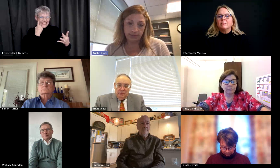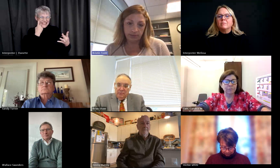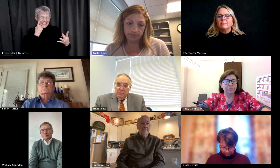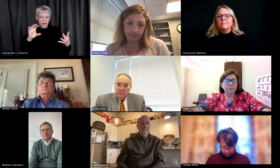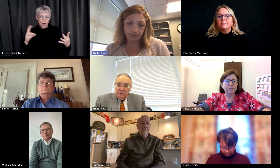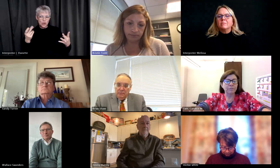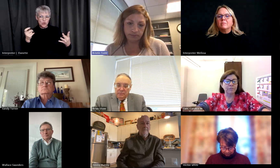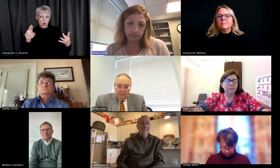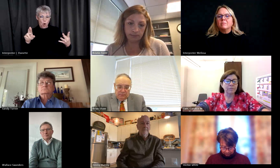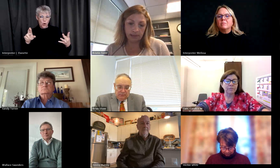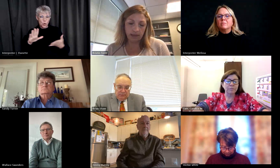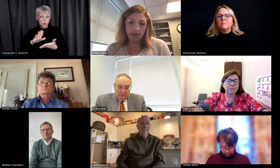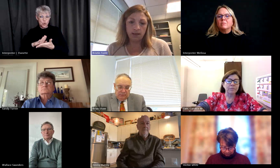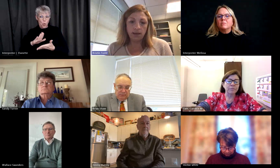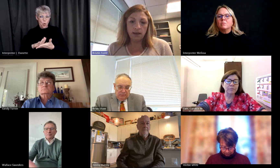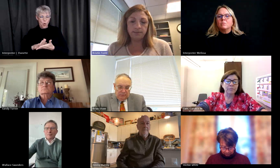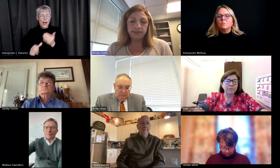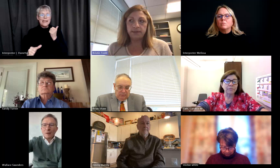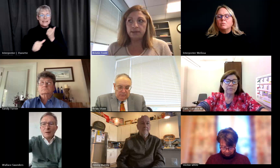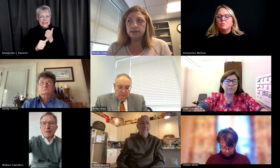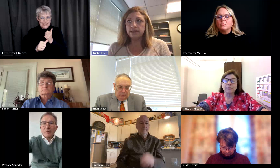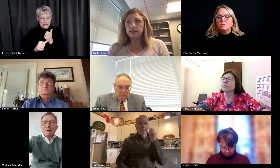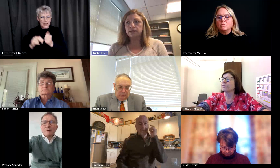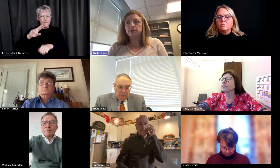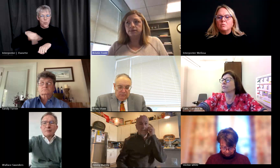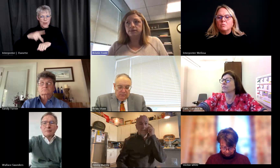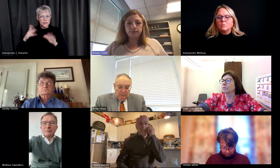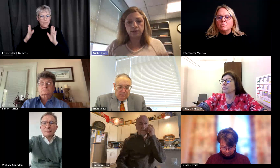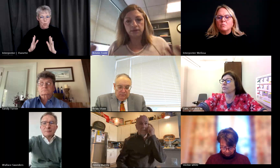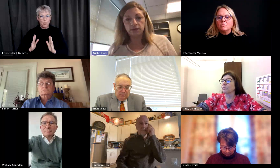assistant principal. Some of the